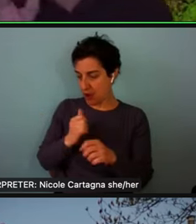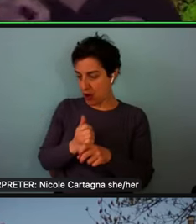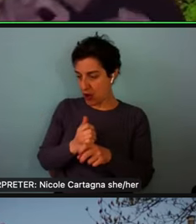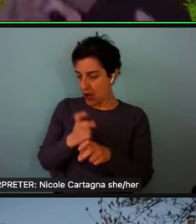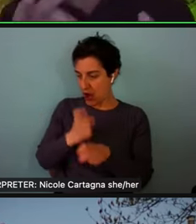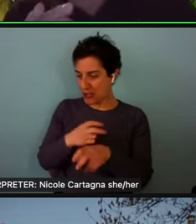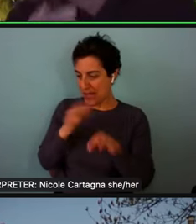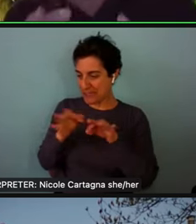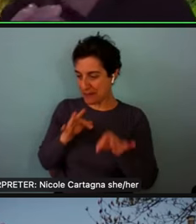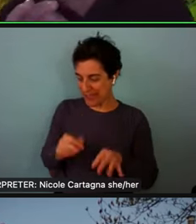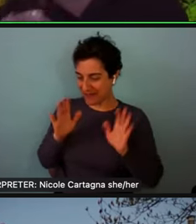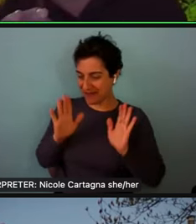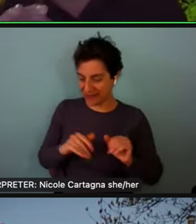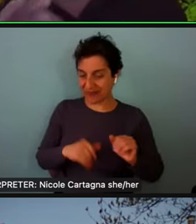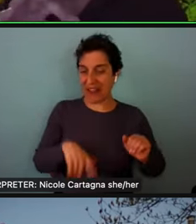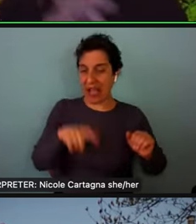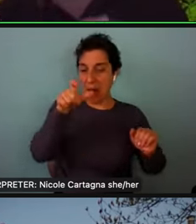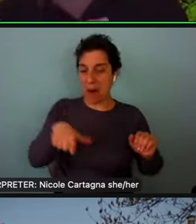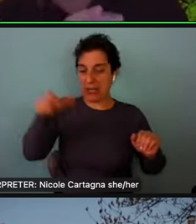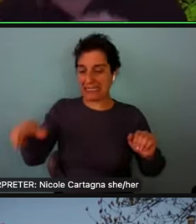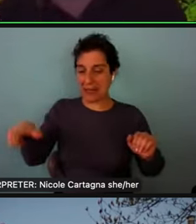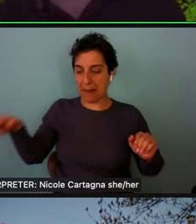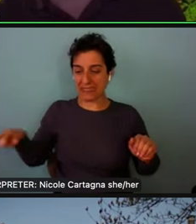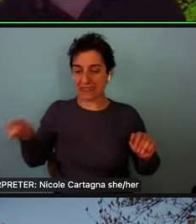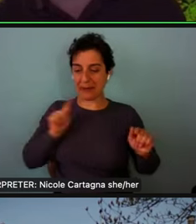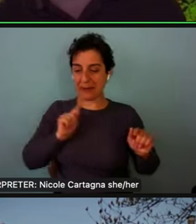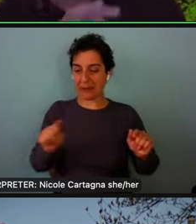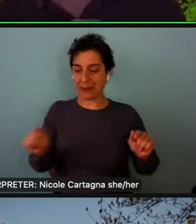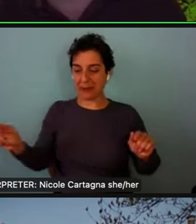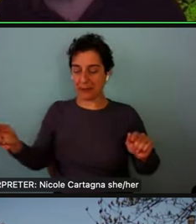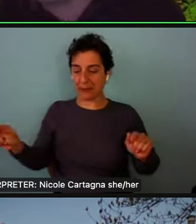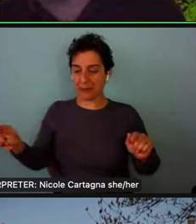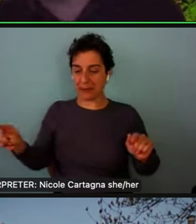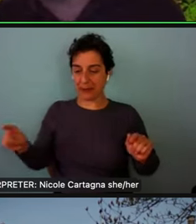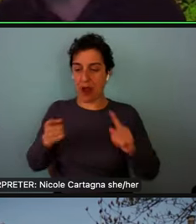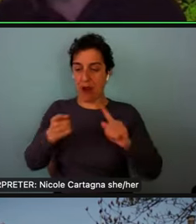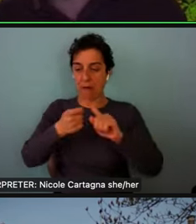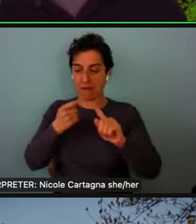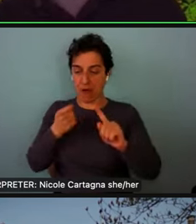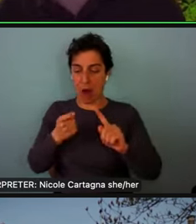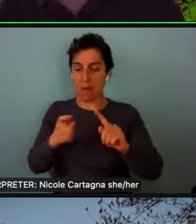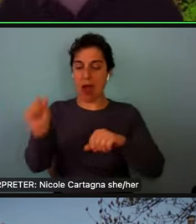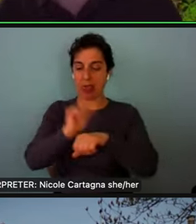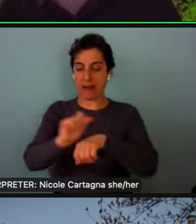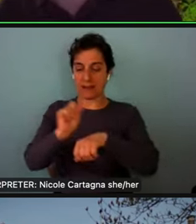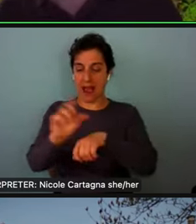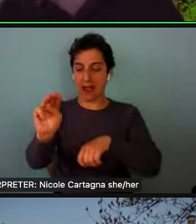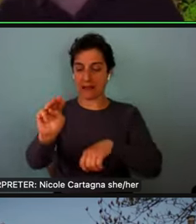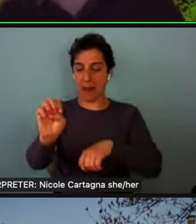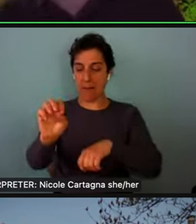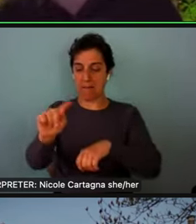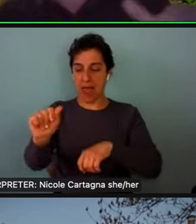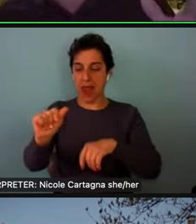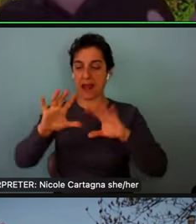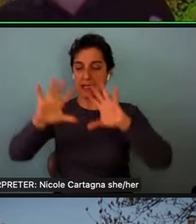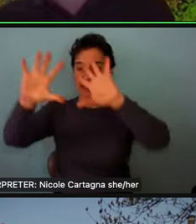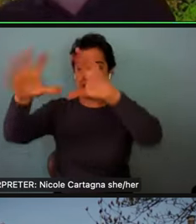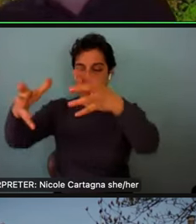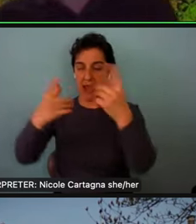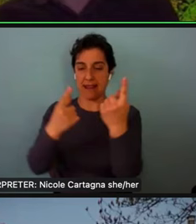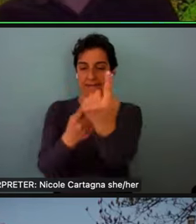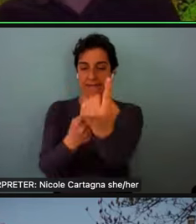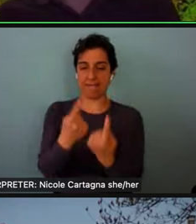if we apply it to the participants from the participants from the test meta set, and then we see which, let's say we